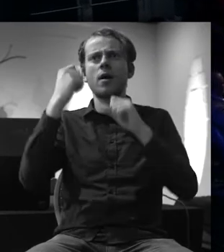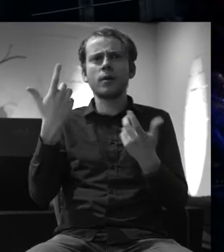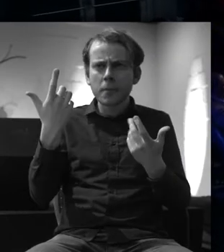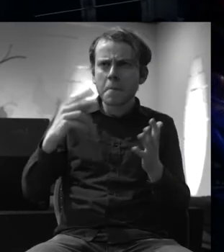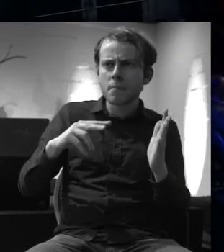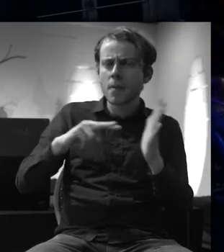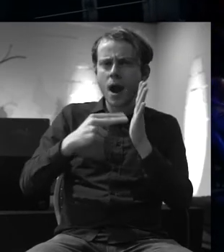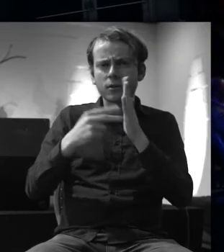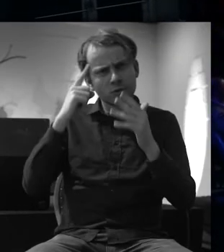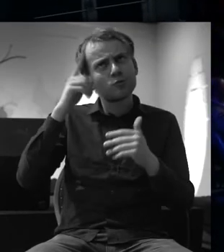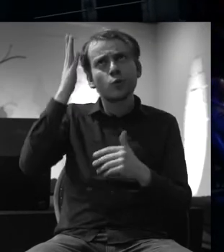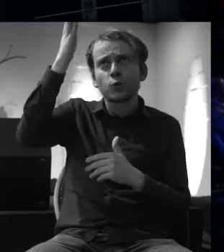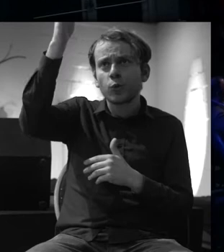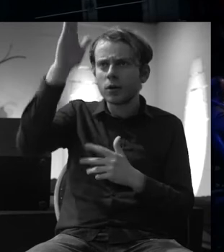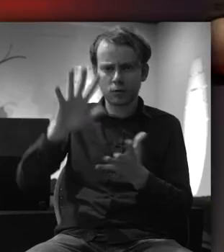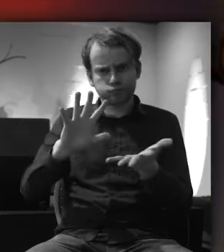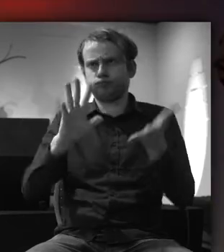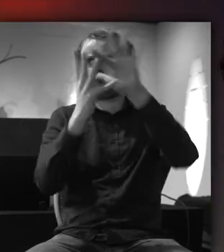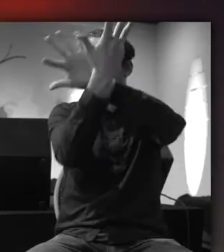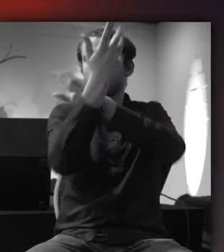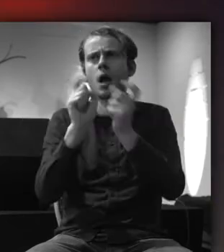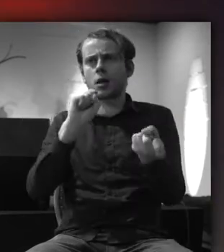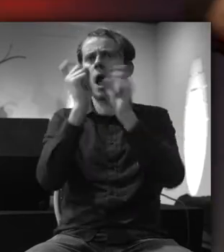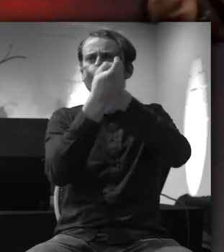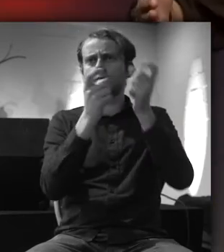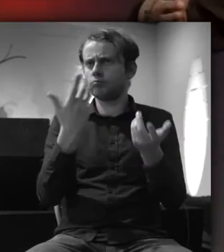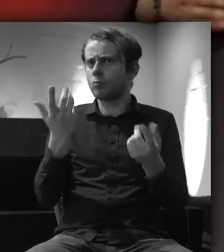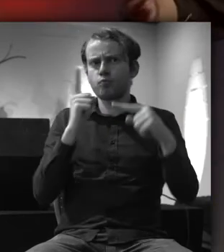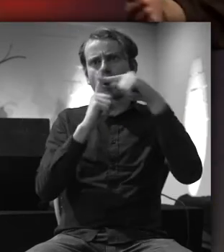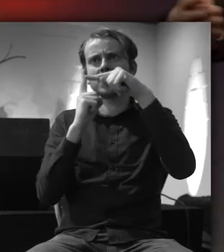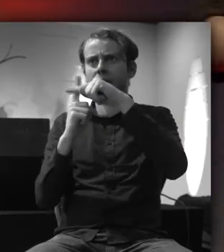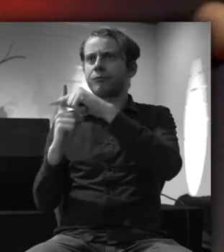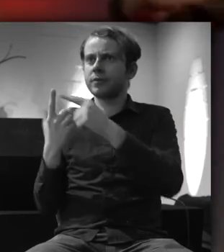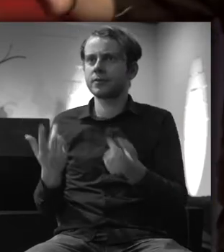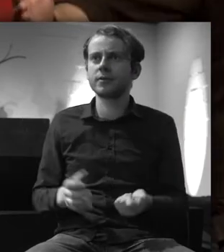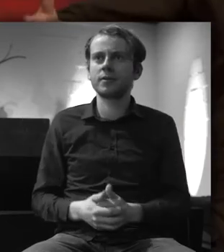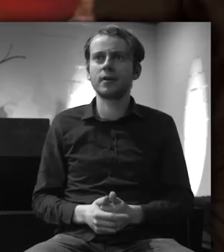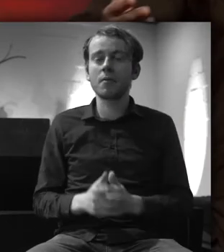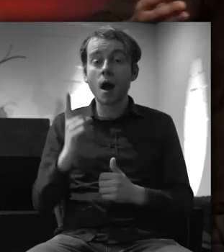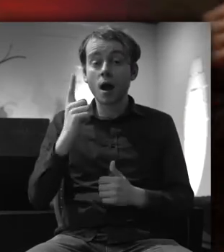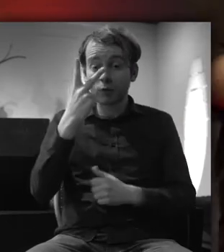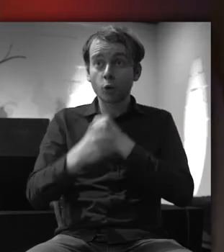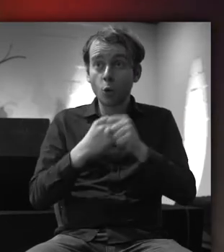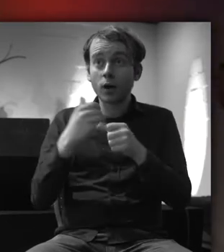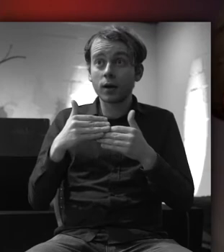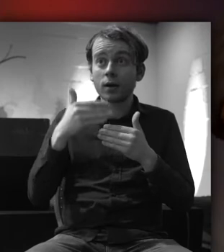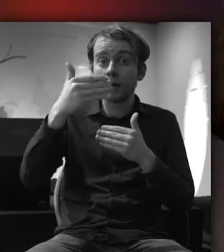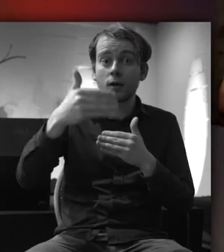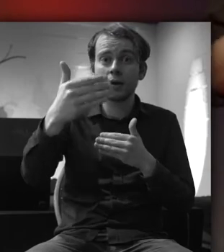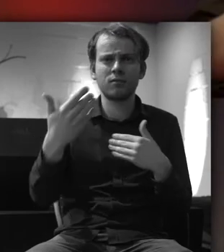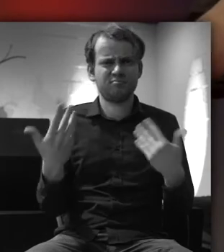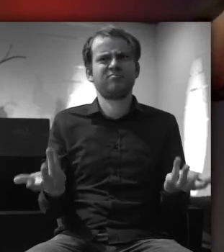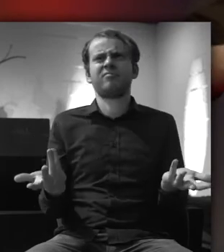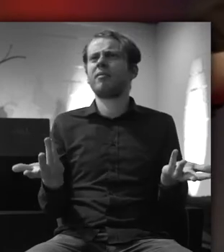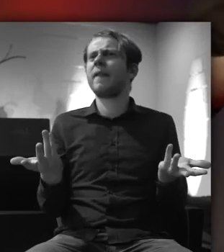kids. But now after 2 years, he didn't expect that the journey would be difficult or would be long. And now he reached the moment